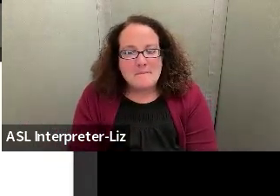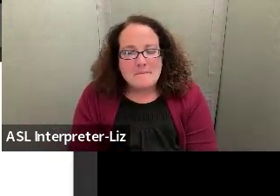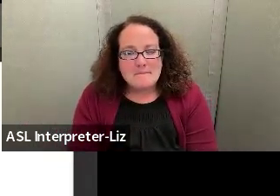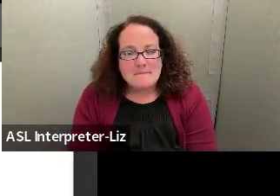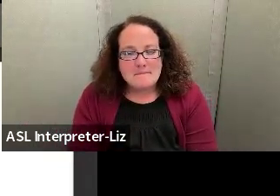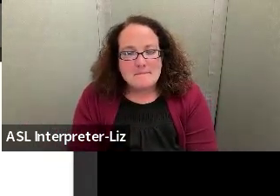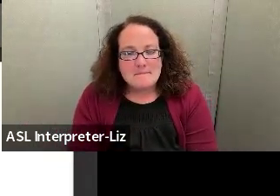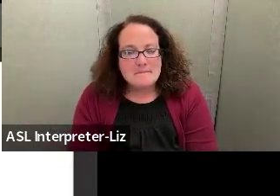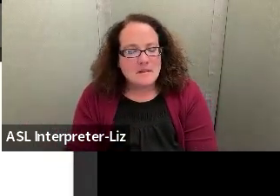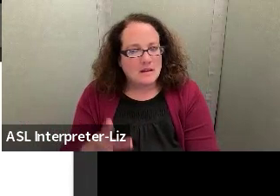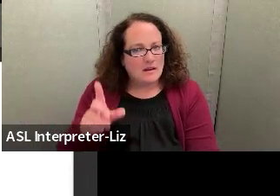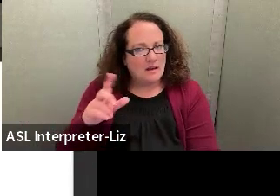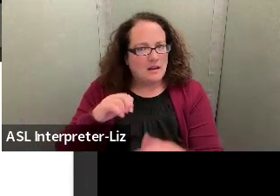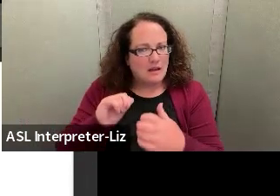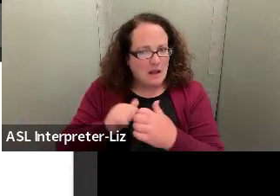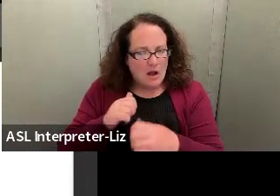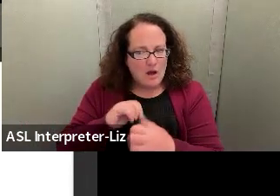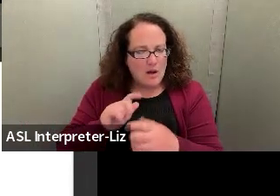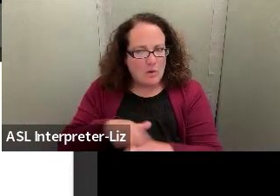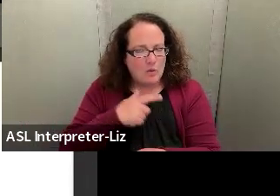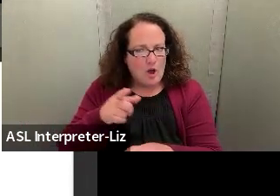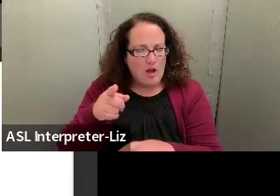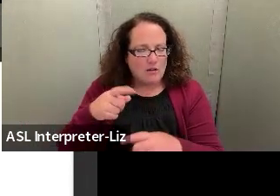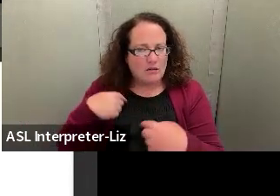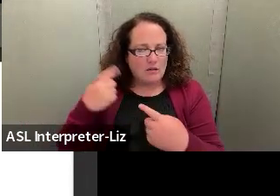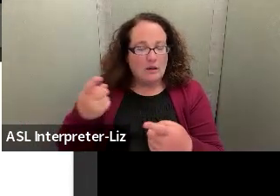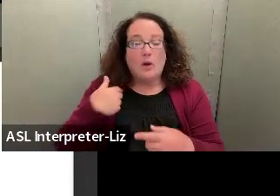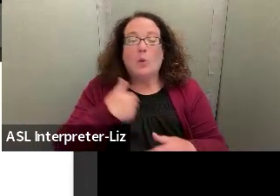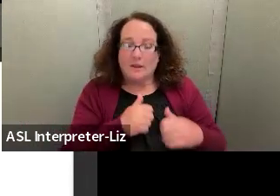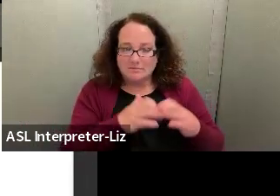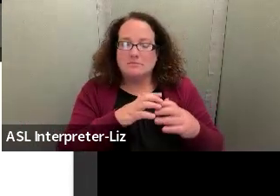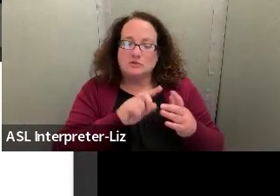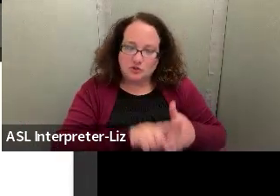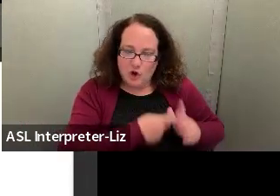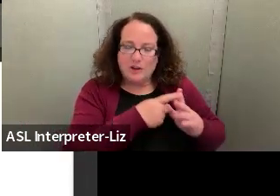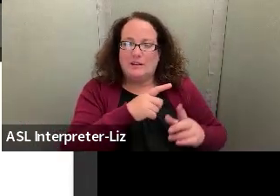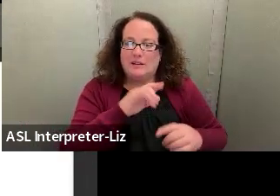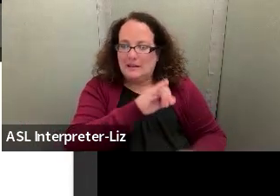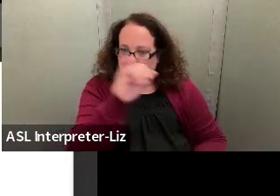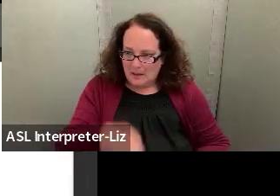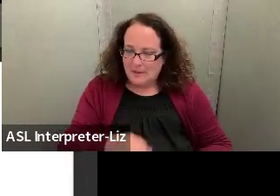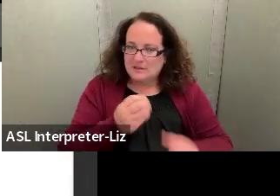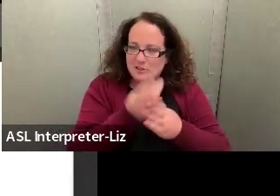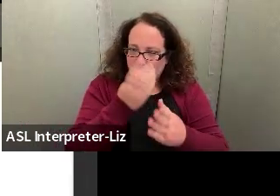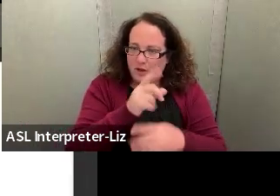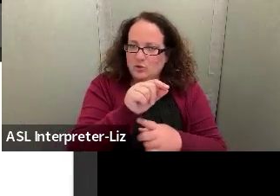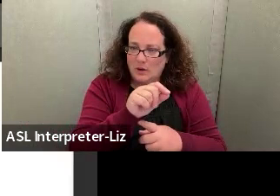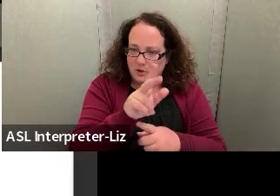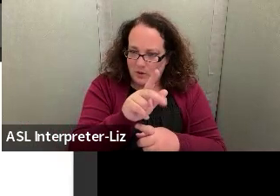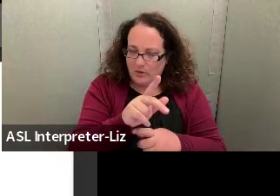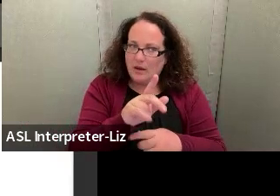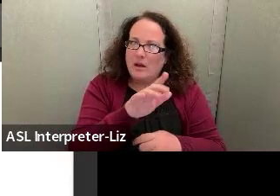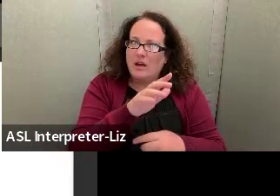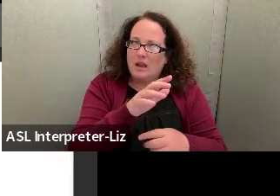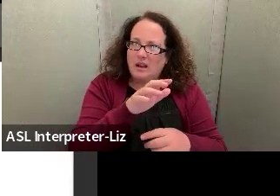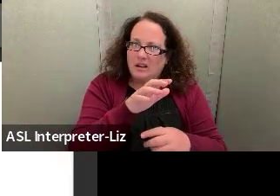been in the making how long now, Fricke? Like We started in Indianapolis, spring of 2023, and it took about a year